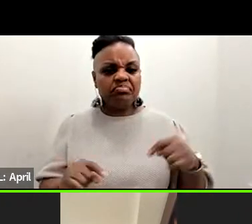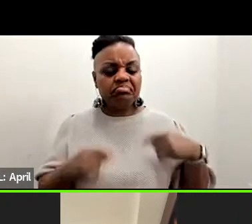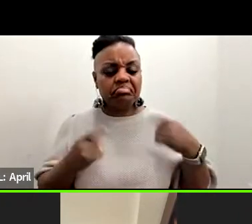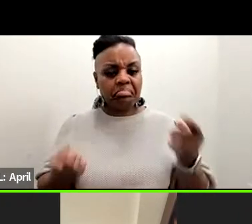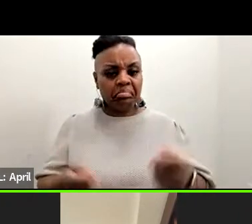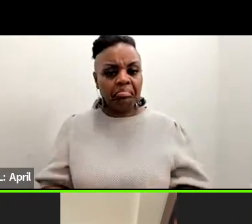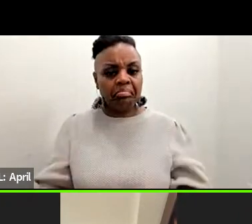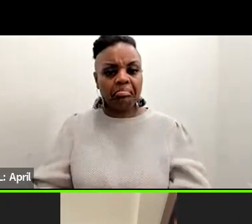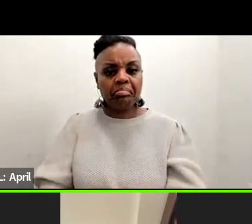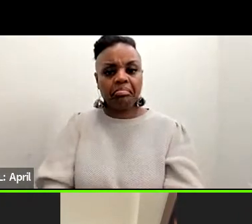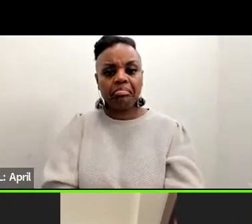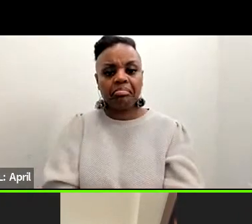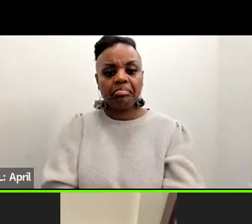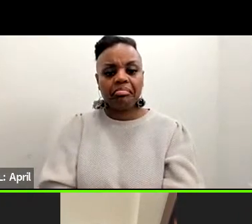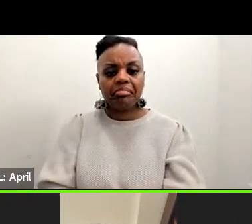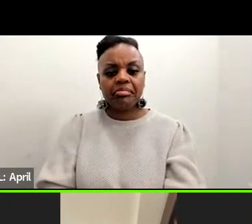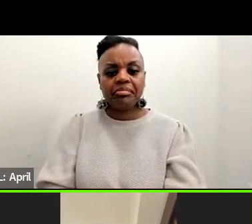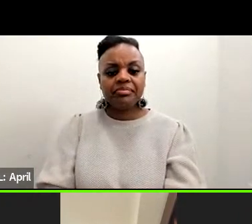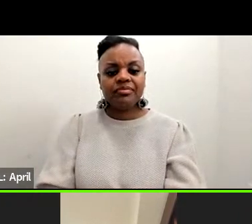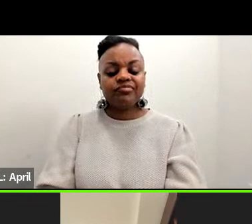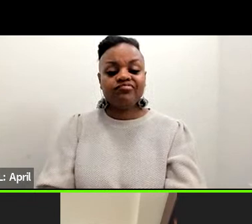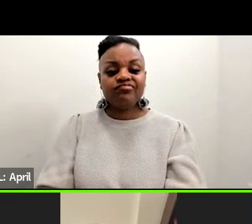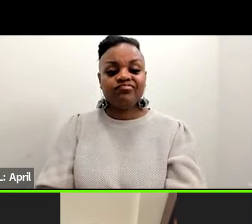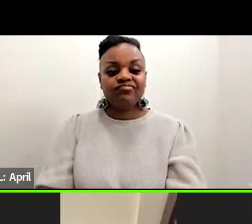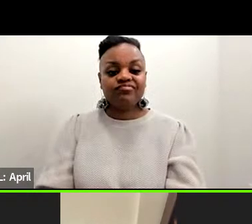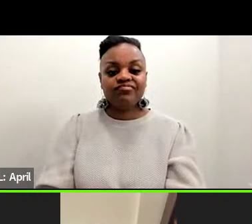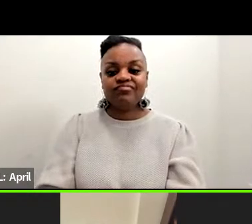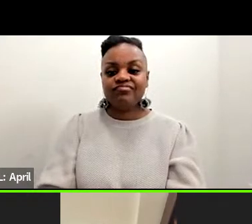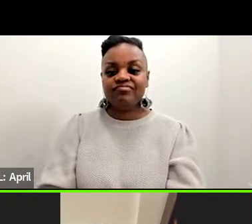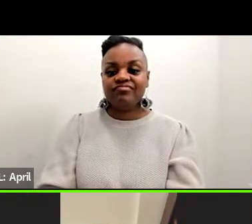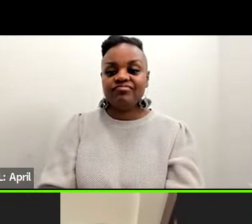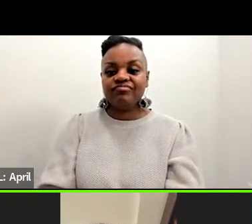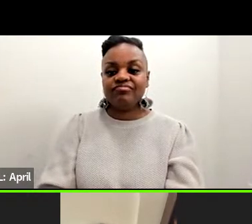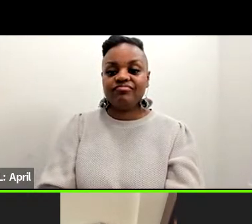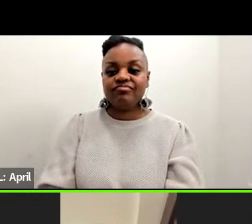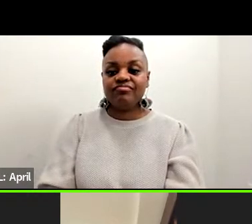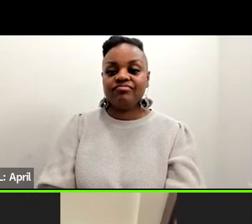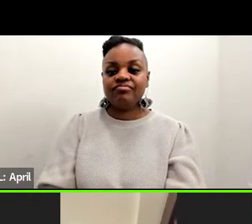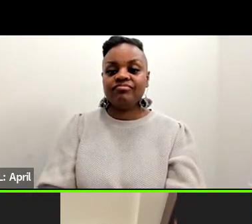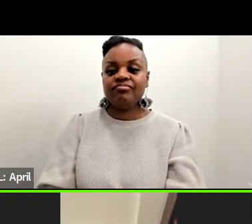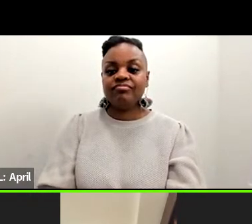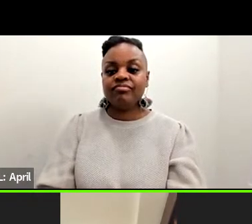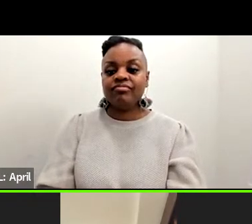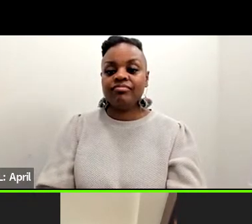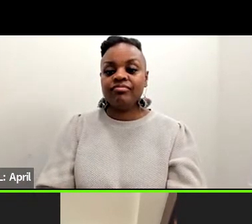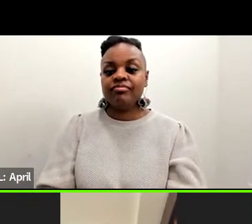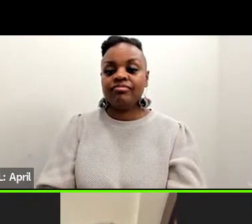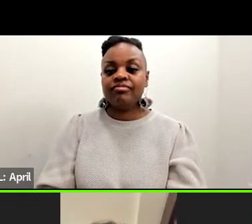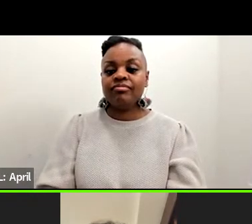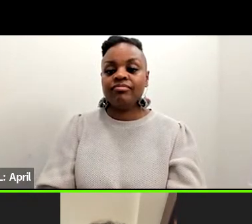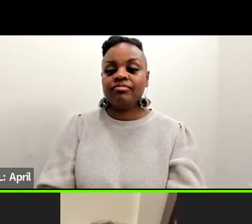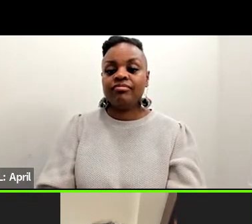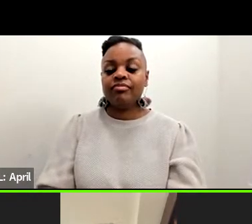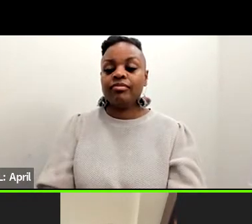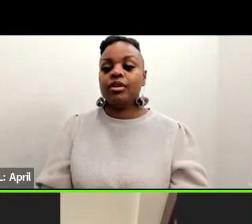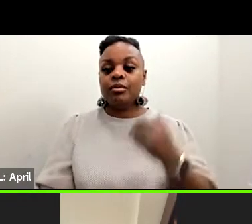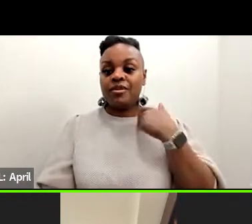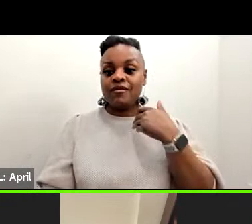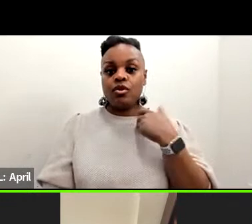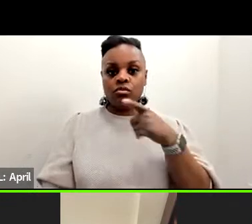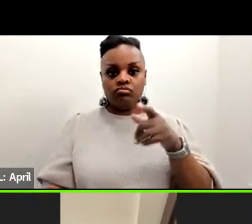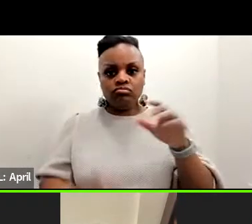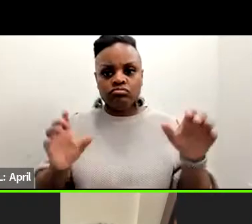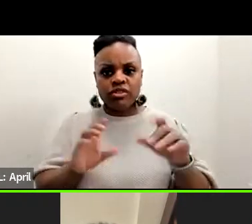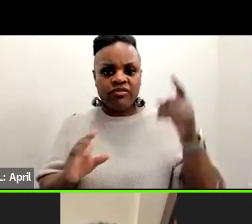Much of their activities which had an impact in the public sphere, of course, have been curtailed. They don't organize student activities anymore. They don't organize charity anymore, at